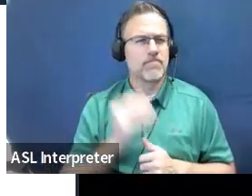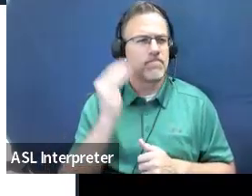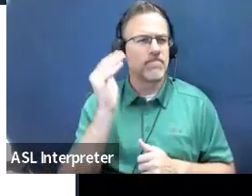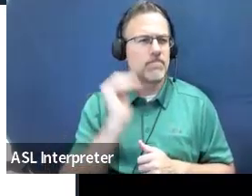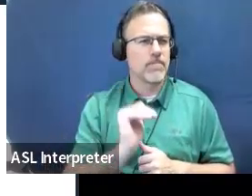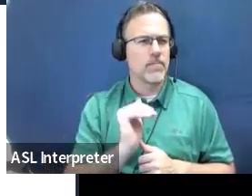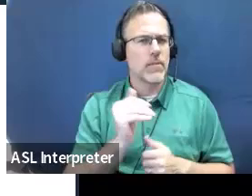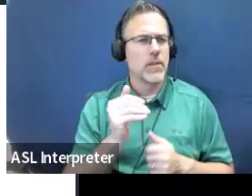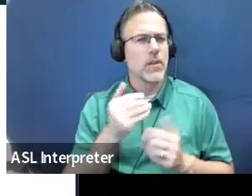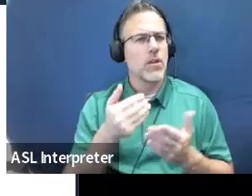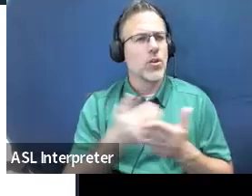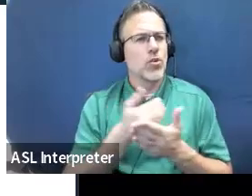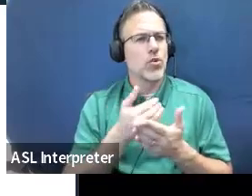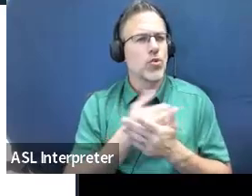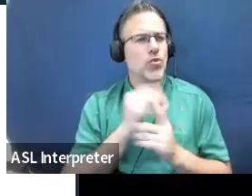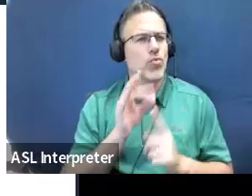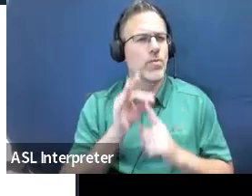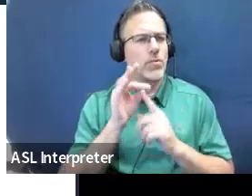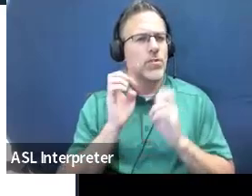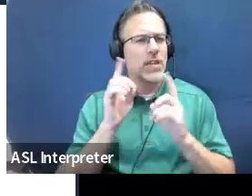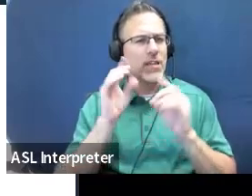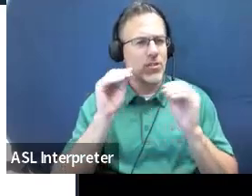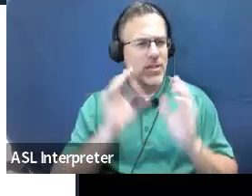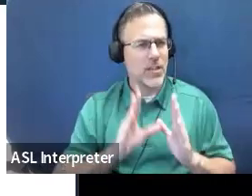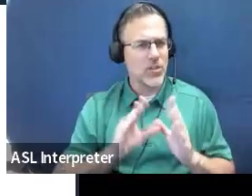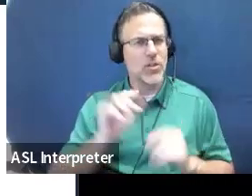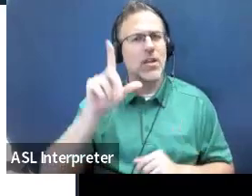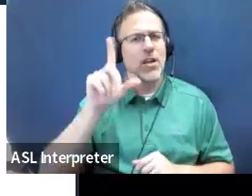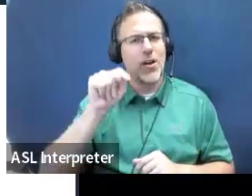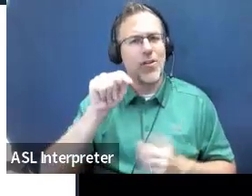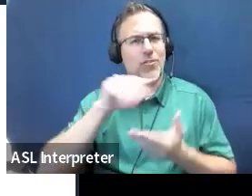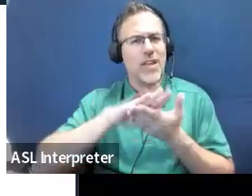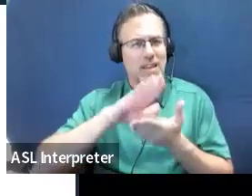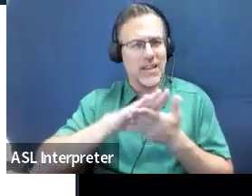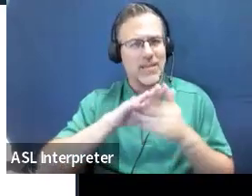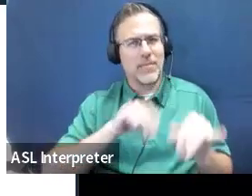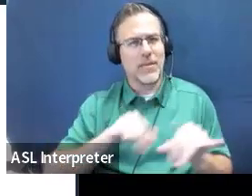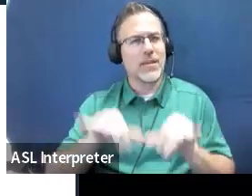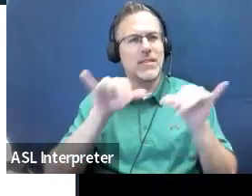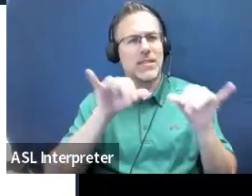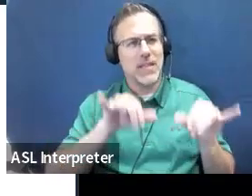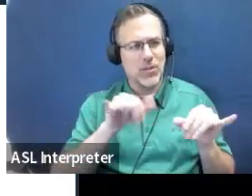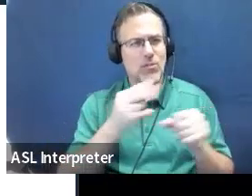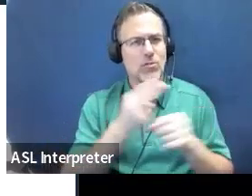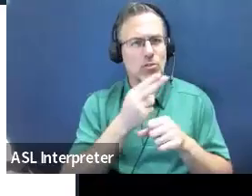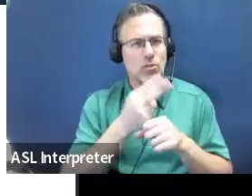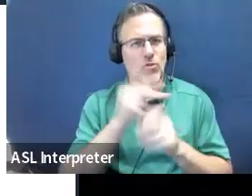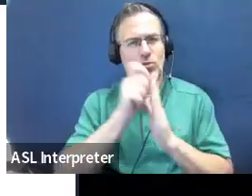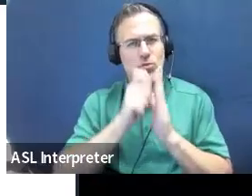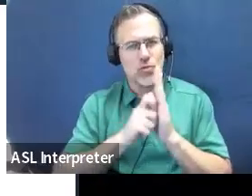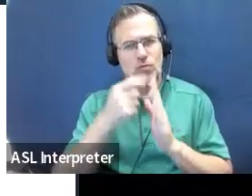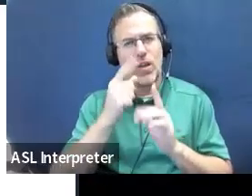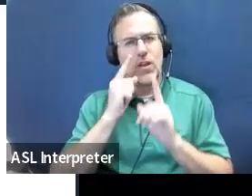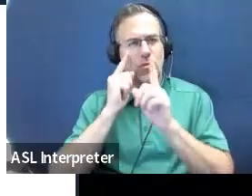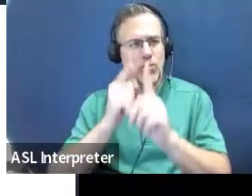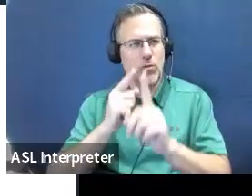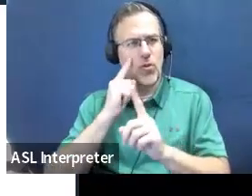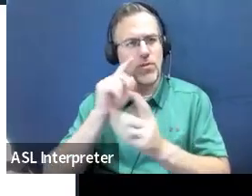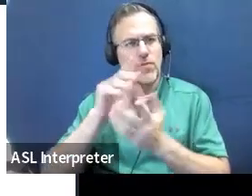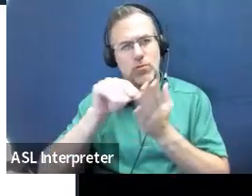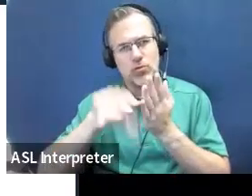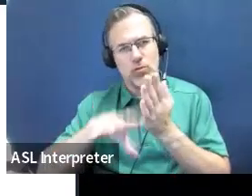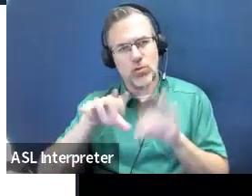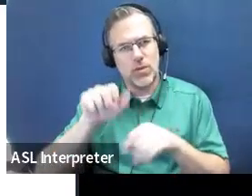New special ed teacher here. Where do you find the alternate academic standards to use to write your goals for those students who take the